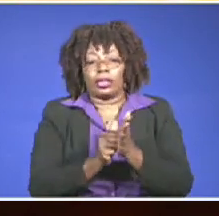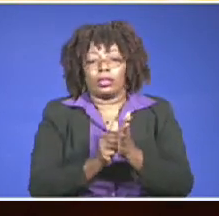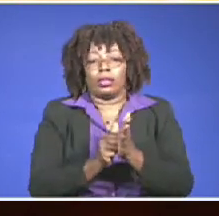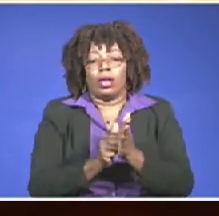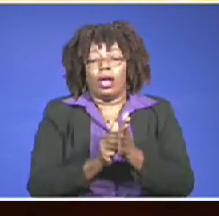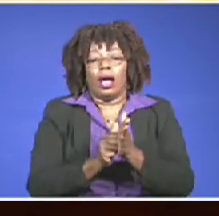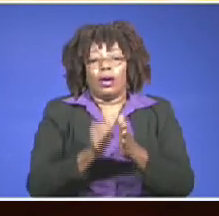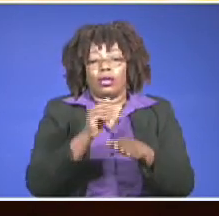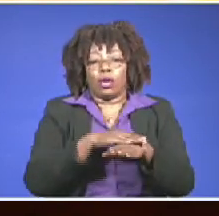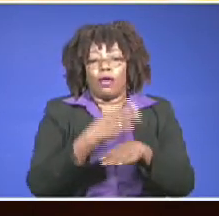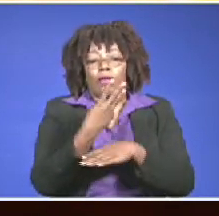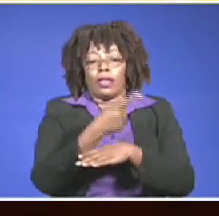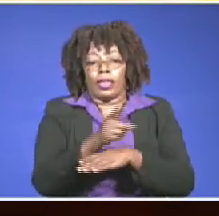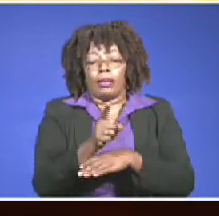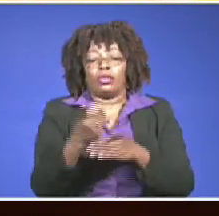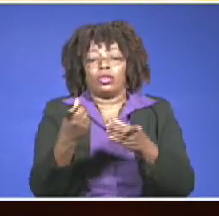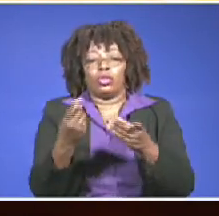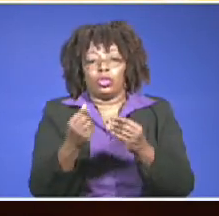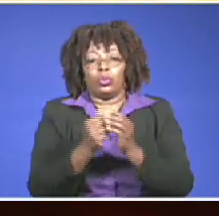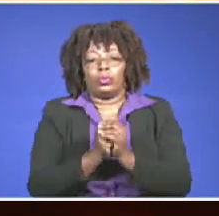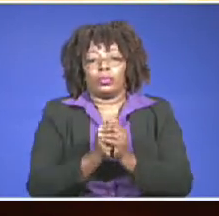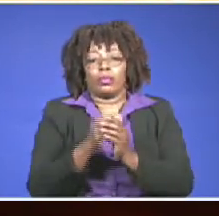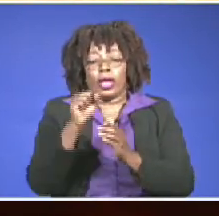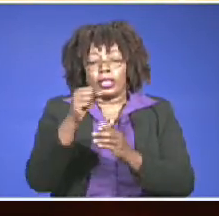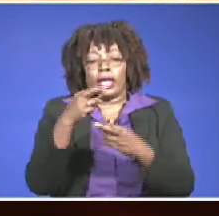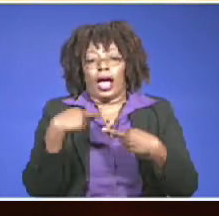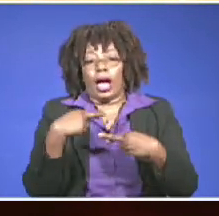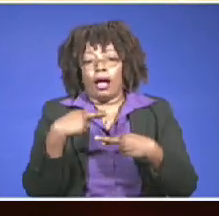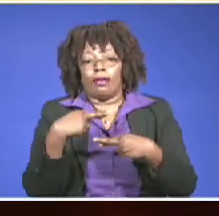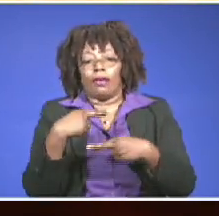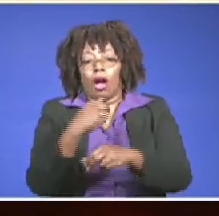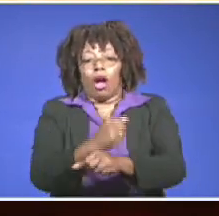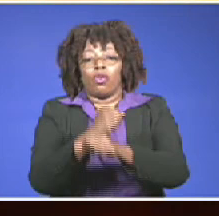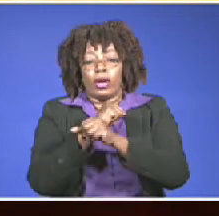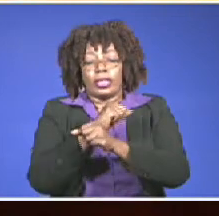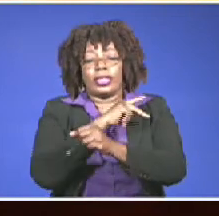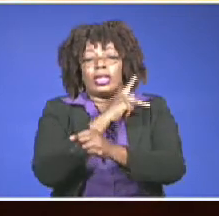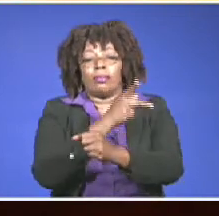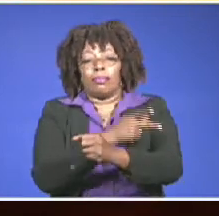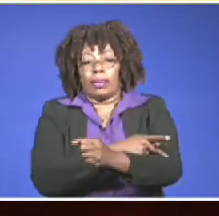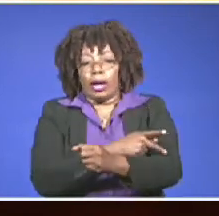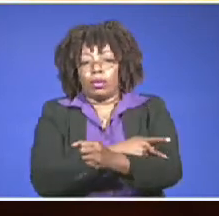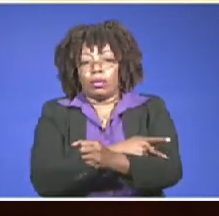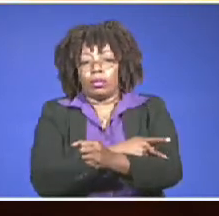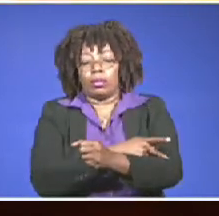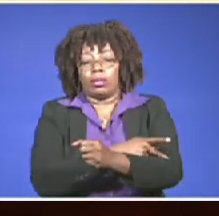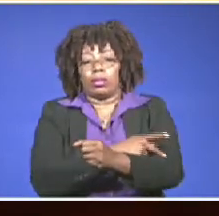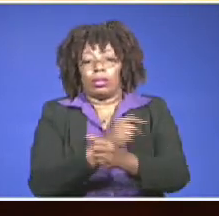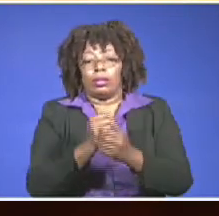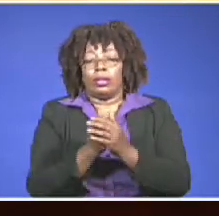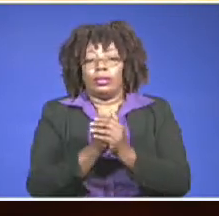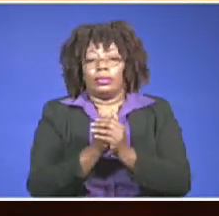do. Again, they do have arresting powers. They do have detention powers.